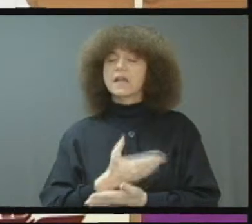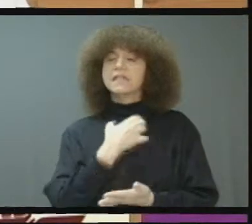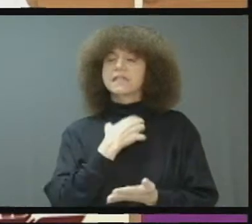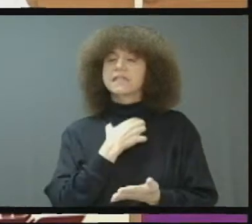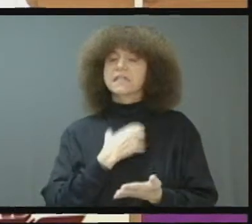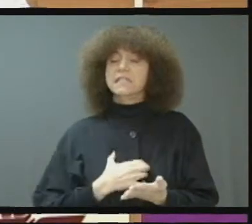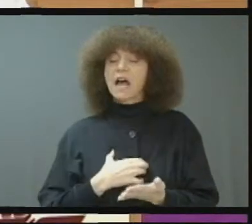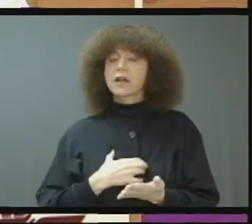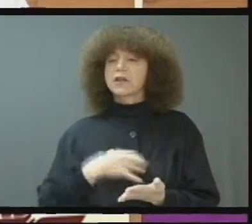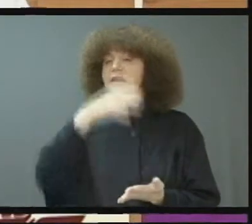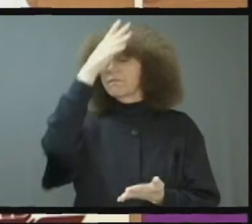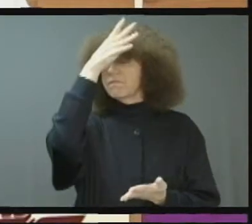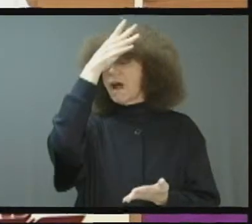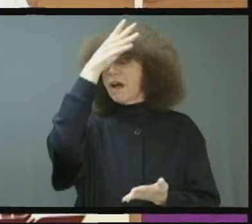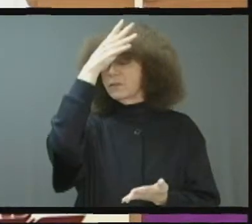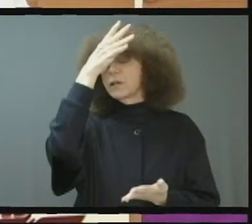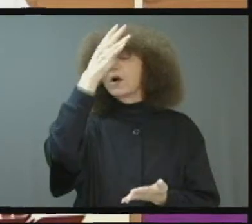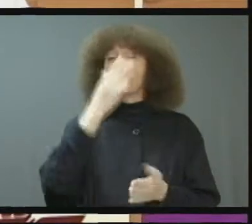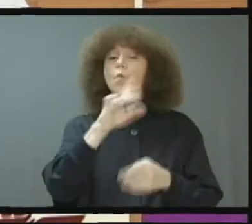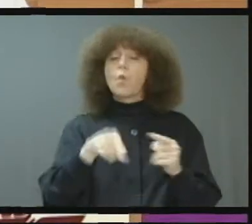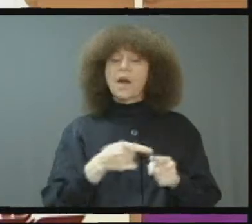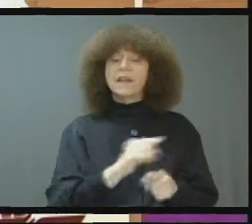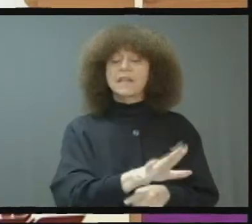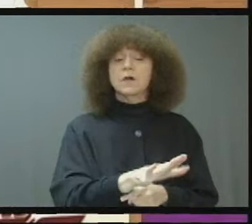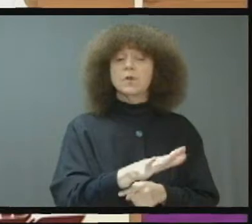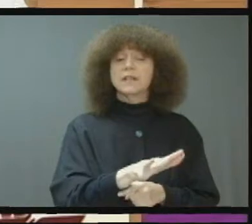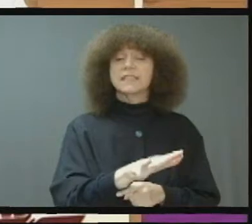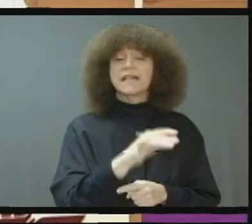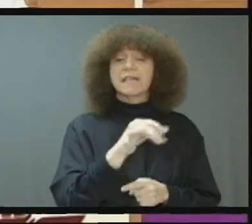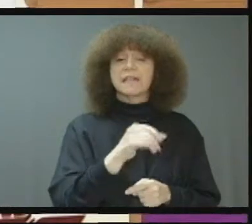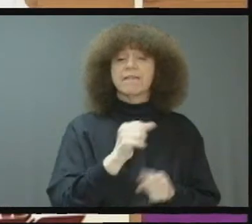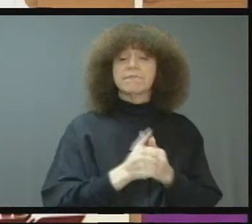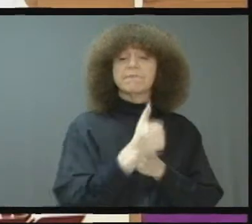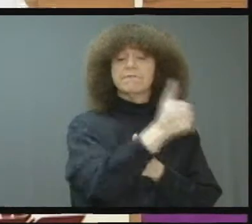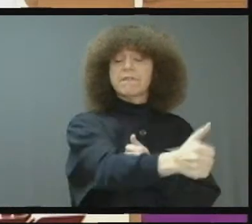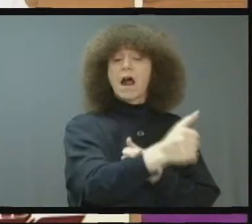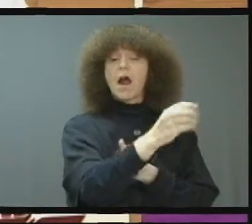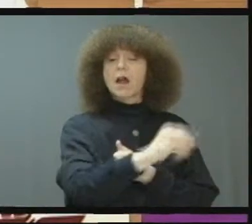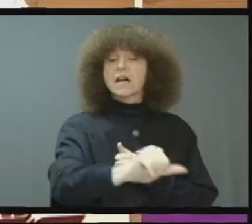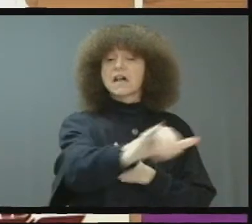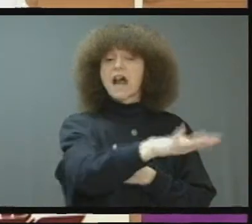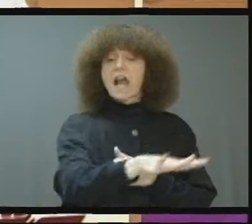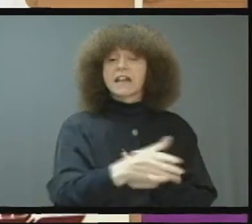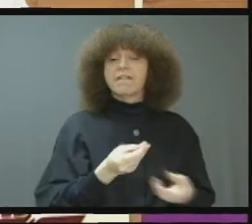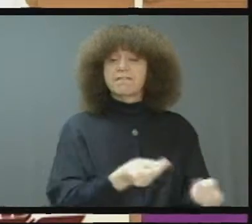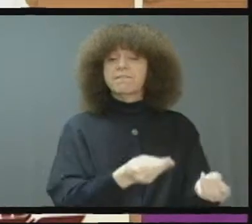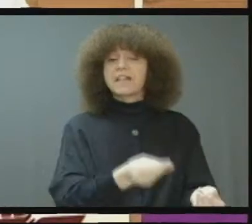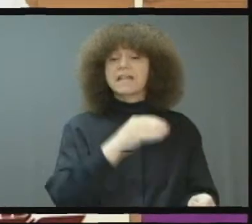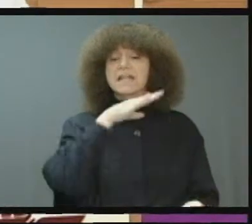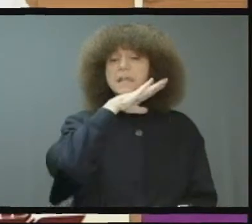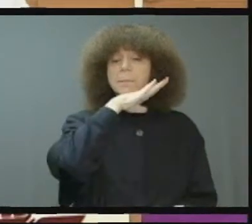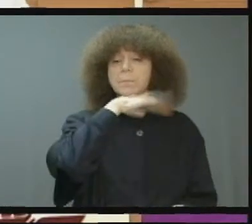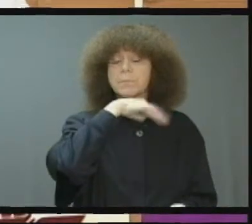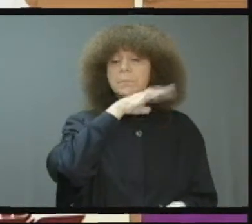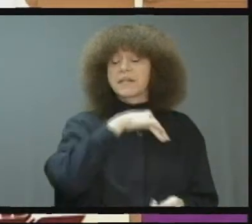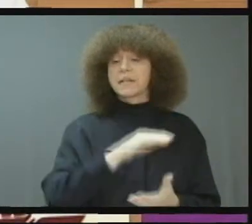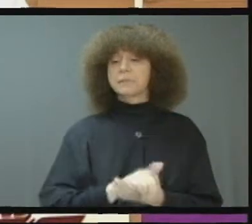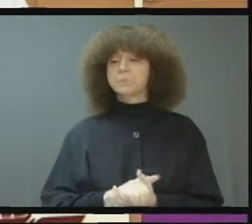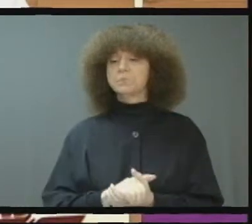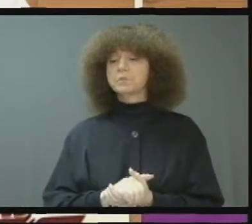We also begin to see that our deeds were very bad. Verse 6 of our reading, that's a confession of